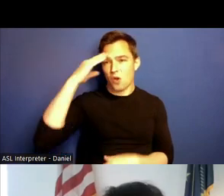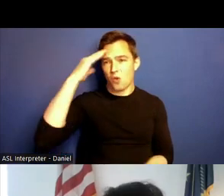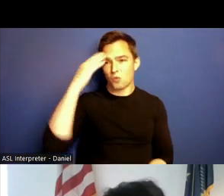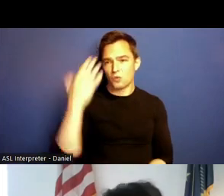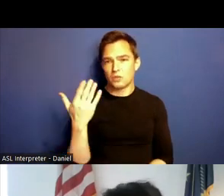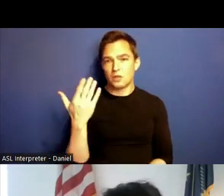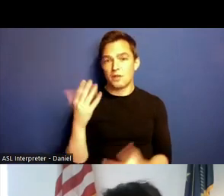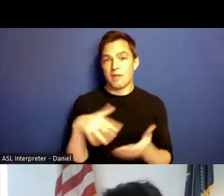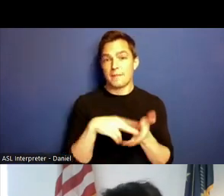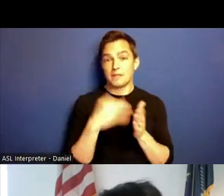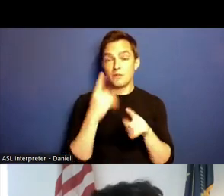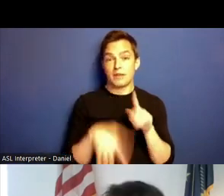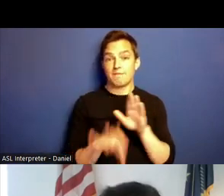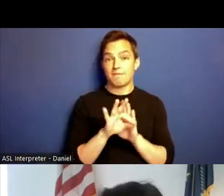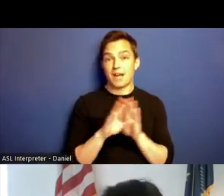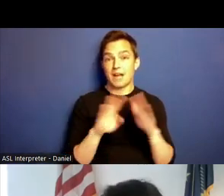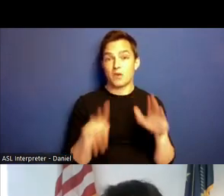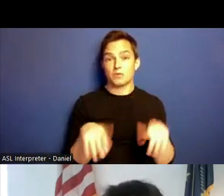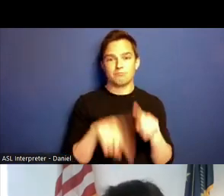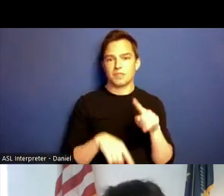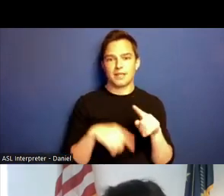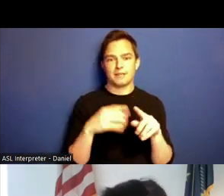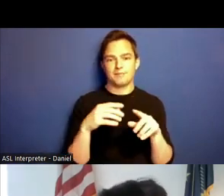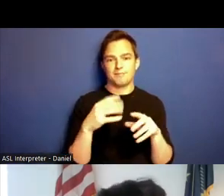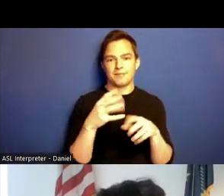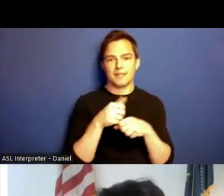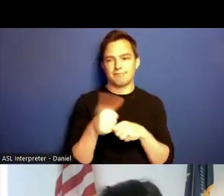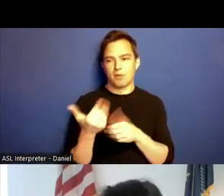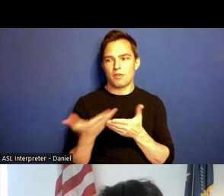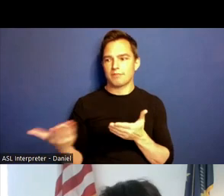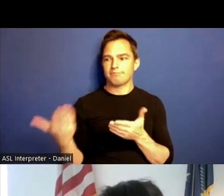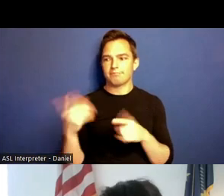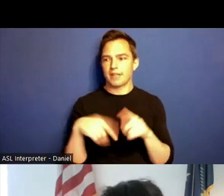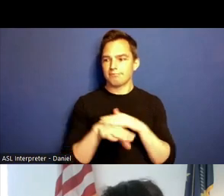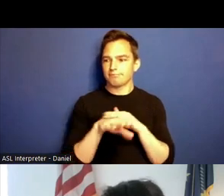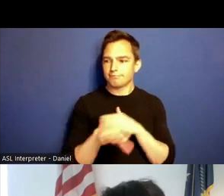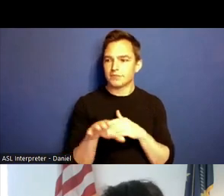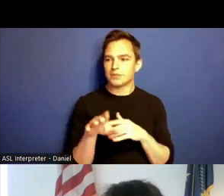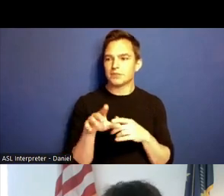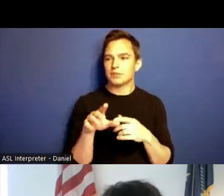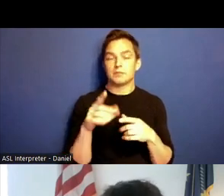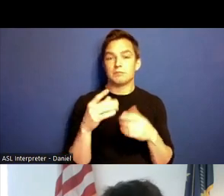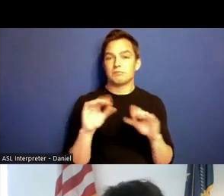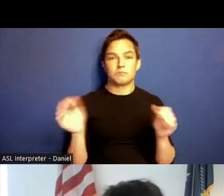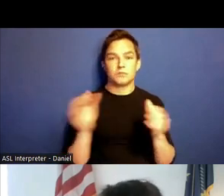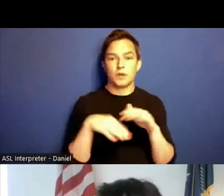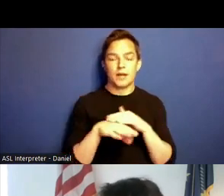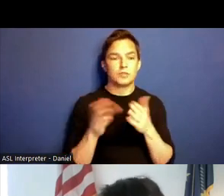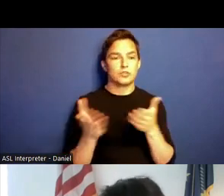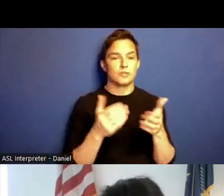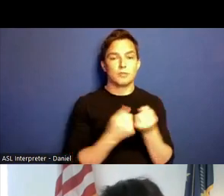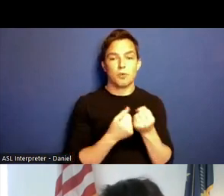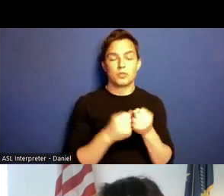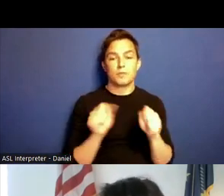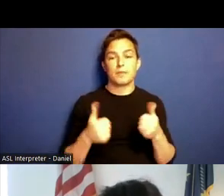that means if you can't find housing, you can't get anything else. You can't have access to, now you don't have access to the services and supports you need to live in